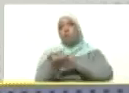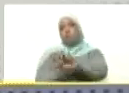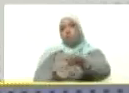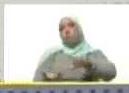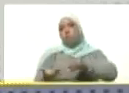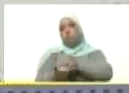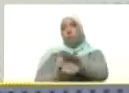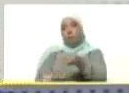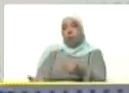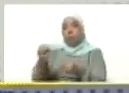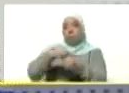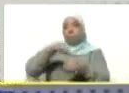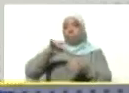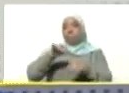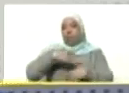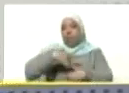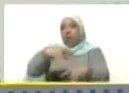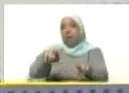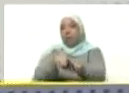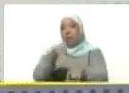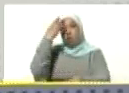propio interés. A Cuba